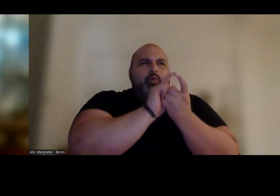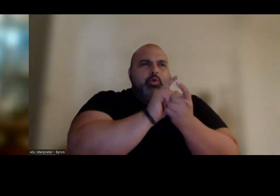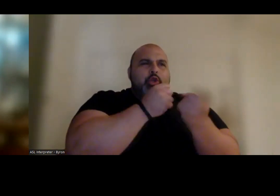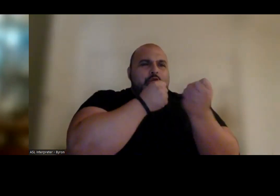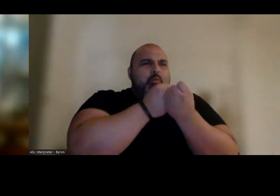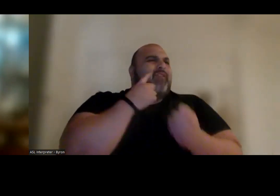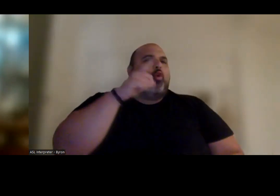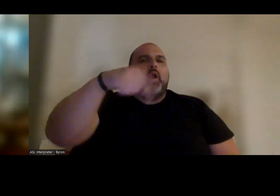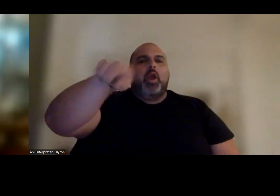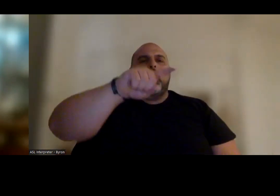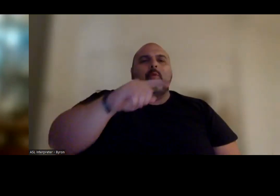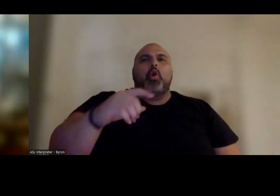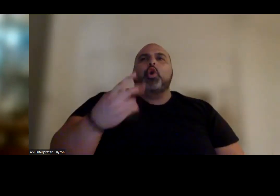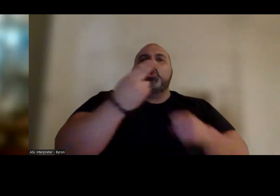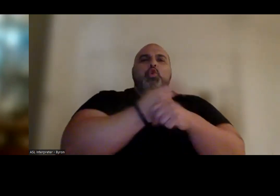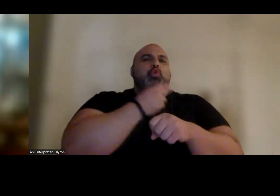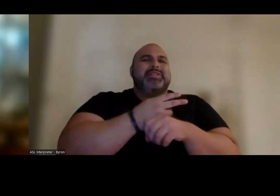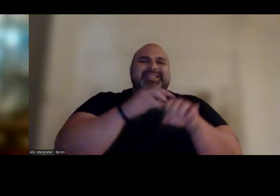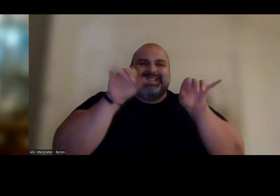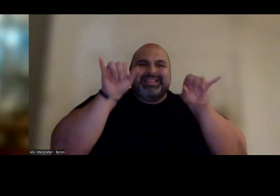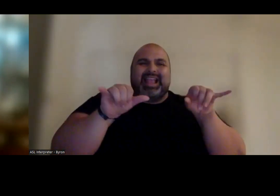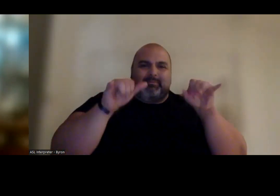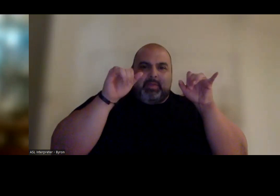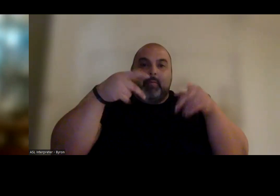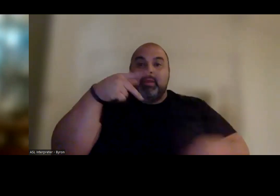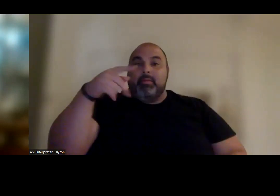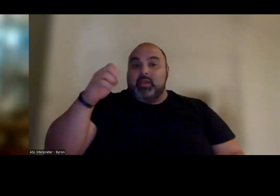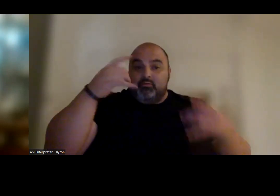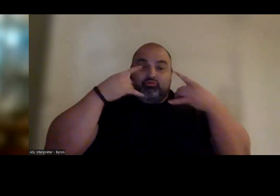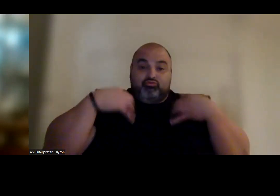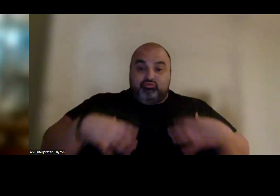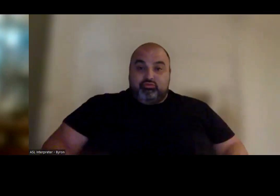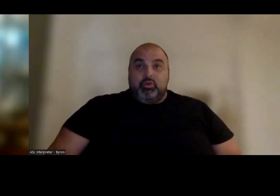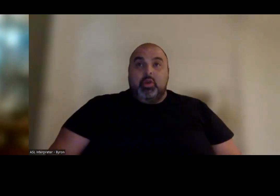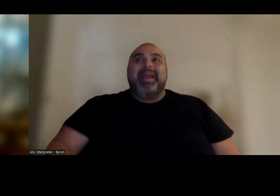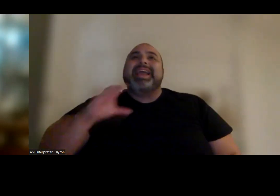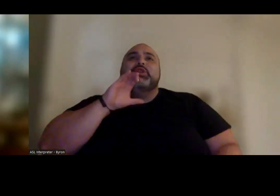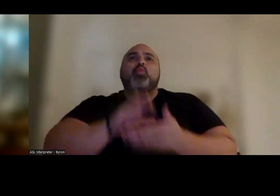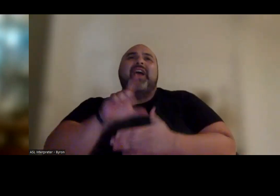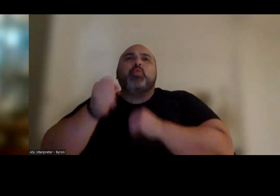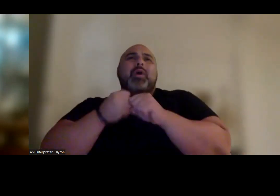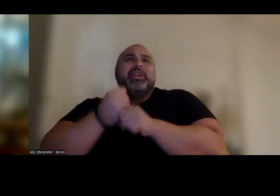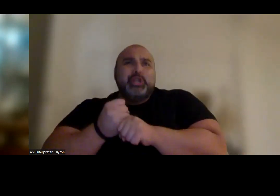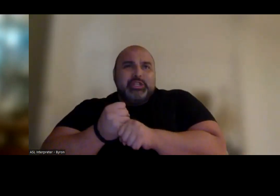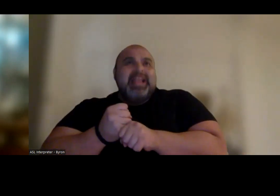for him, wearing the exact same PPE I was wearing, yet his wife of 20 years had to stay six feet away.